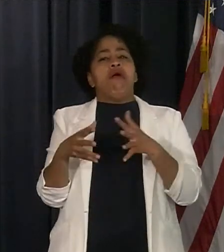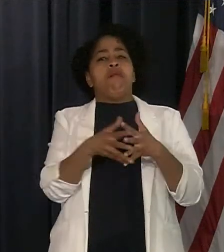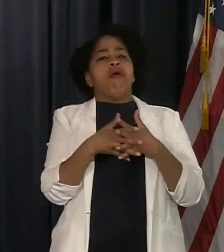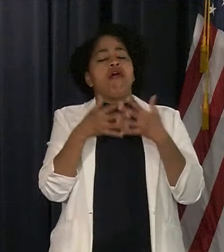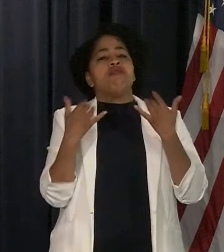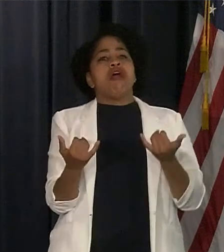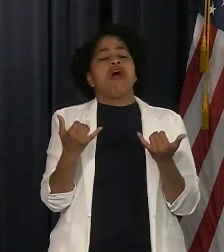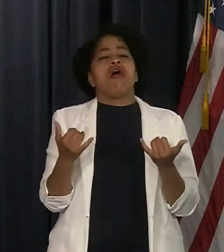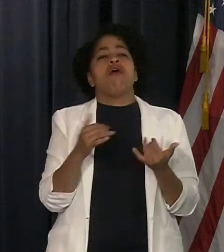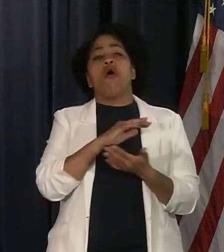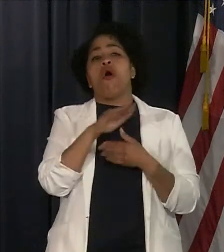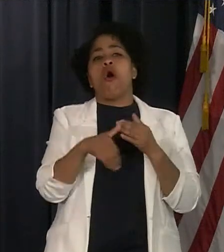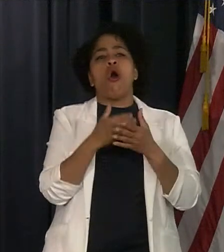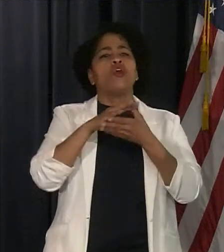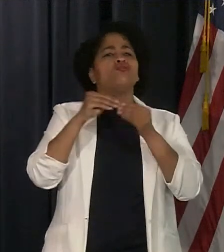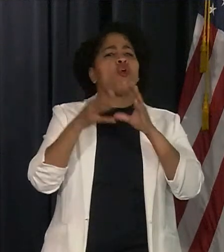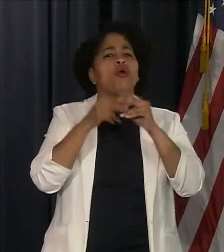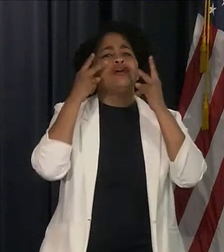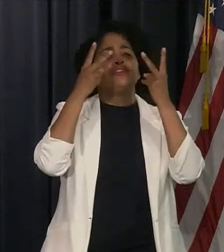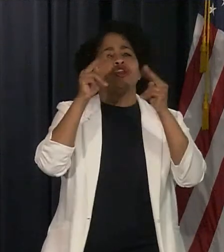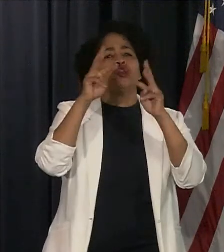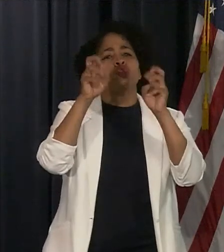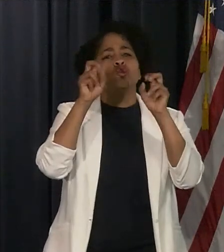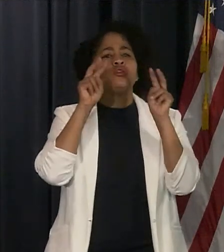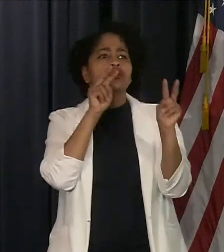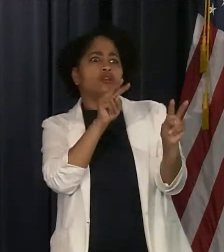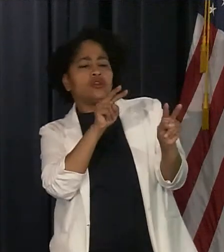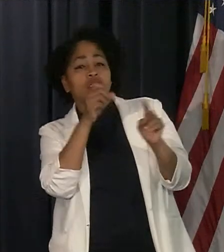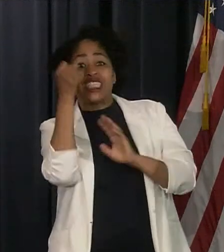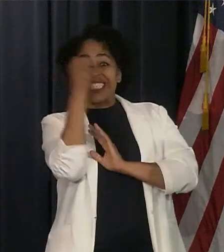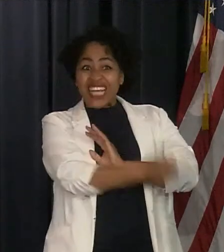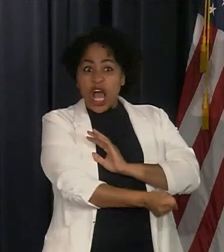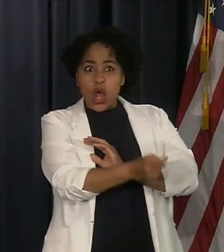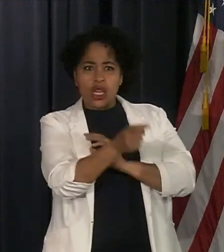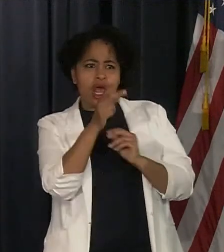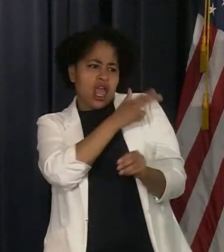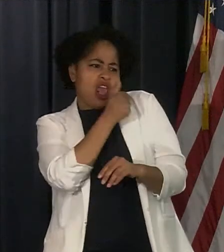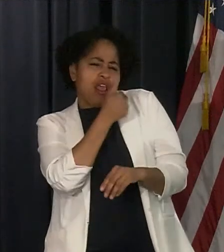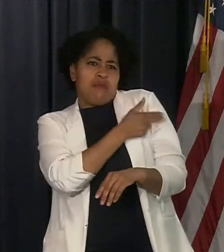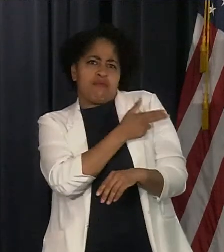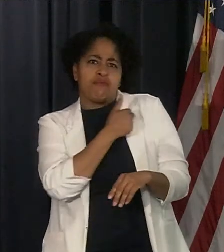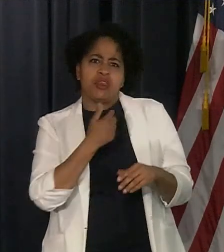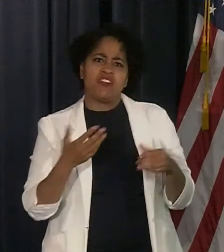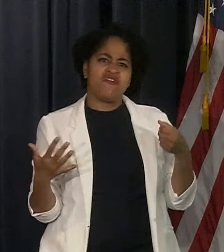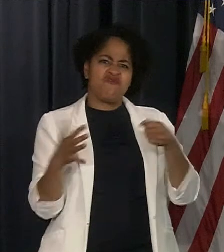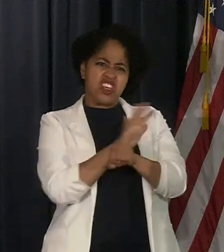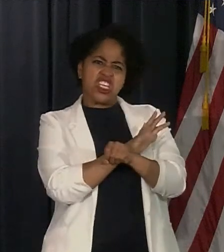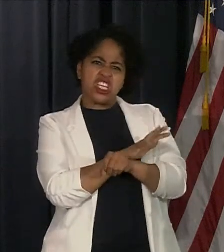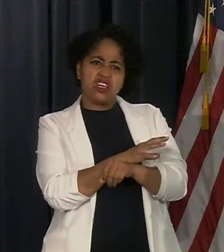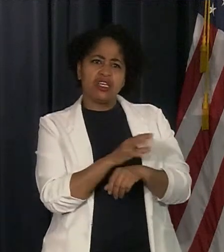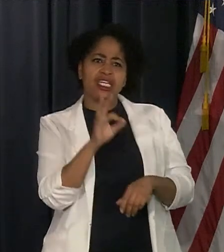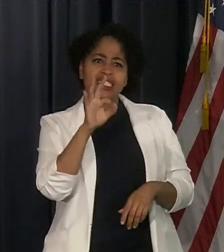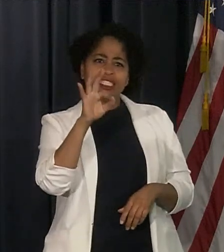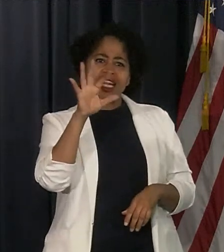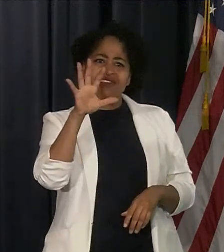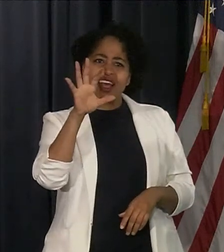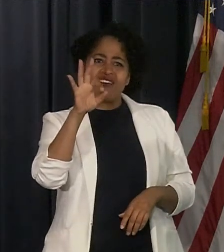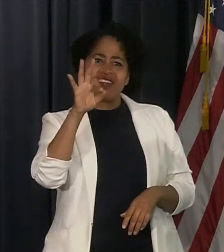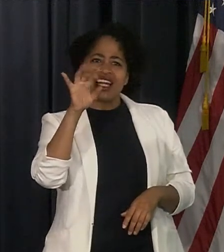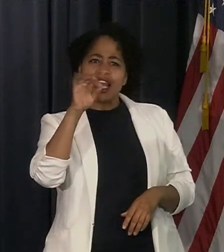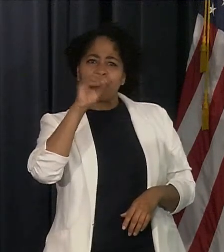today, all the stories you've seen on the national news in the South of the hospitals being filled, 95 to 98% of all